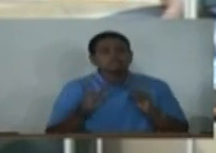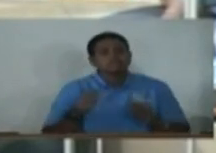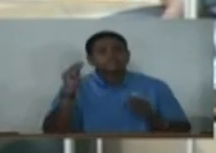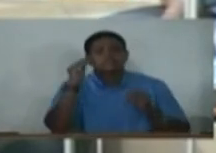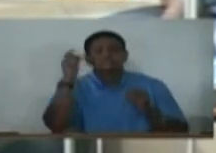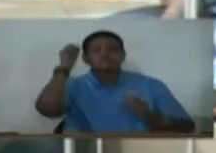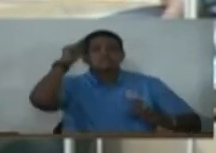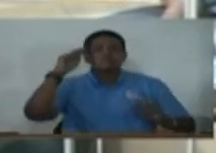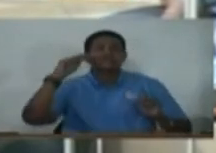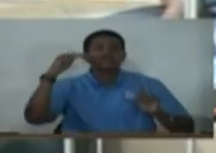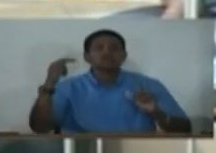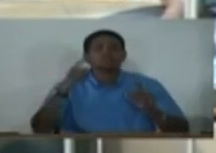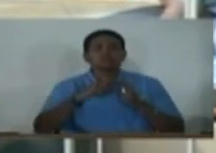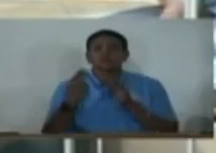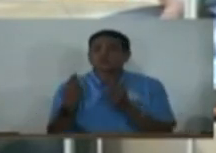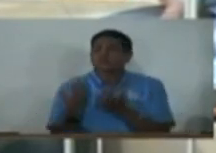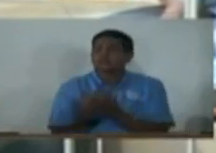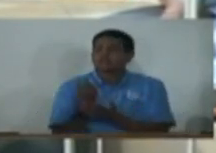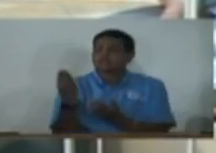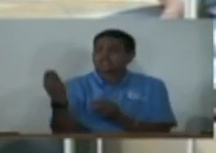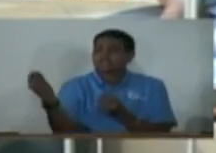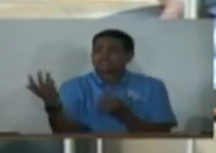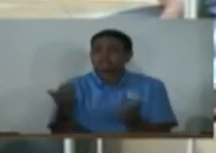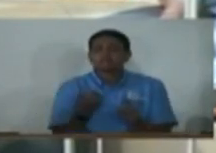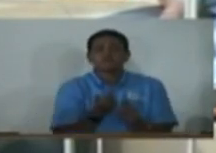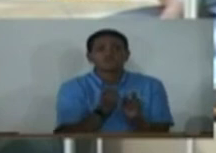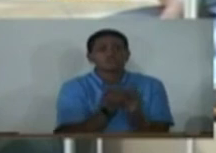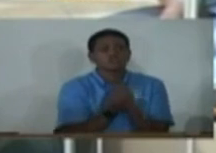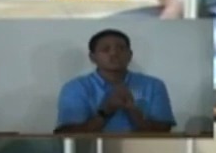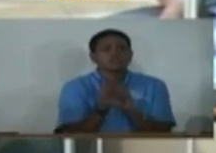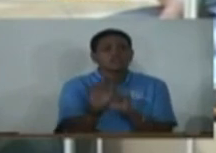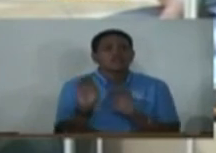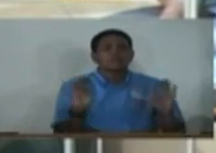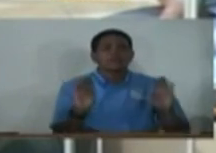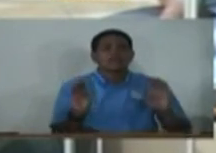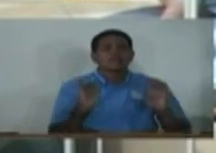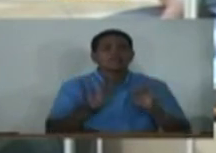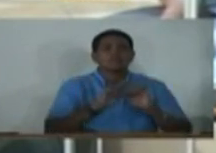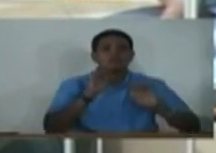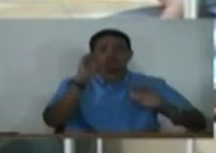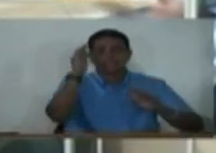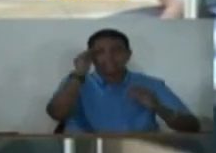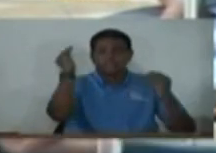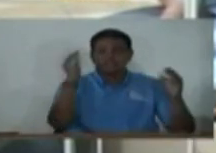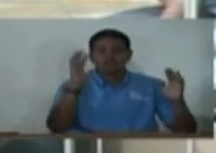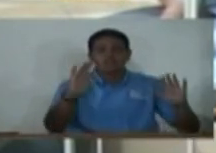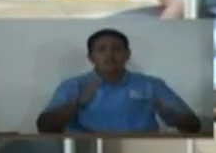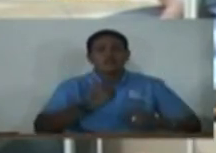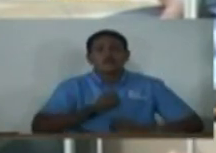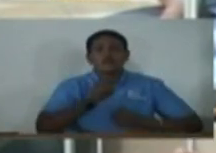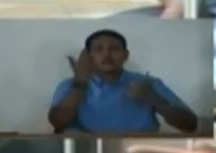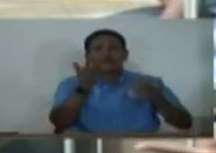context, and use that information to change their behavior and inform their expressions,